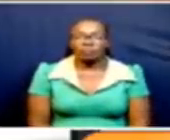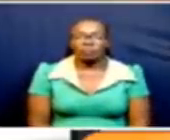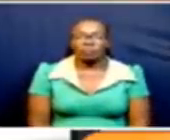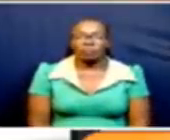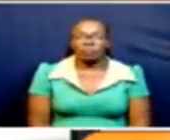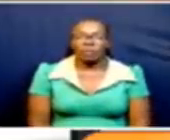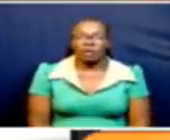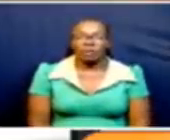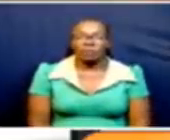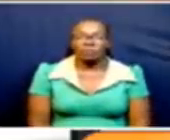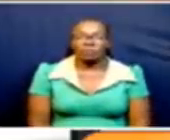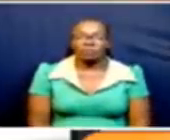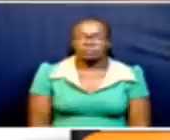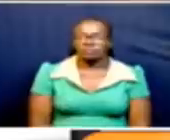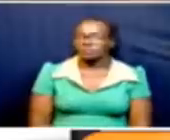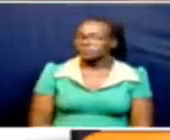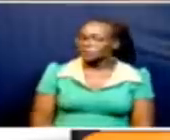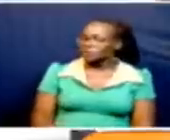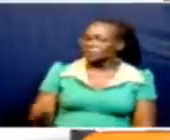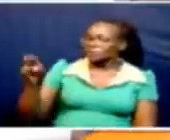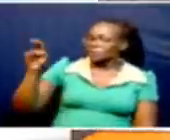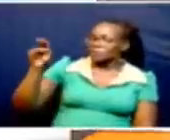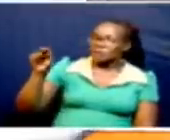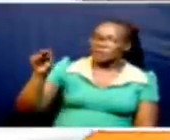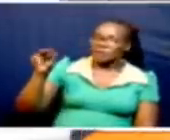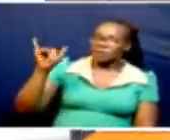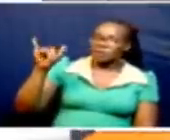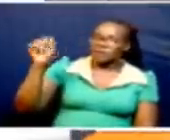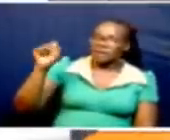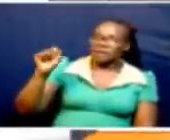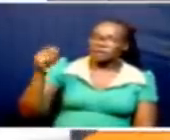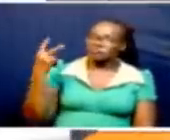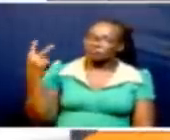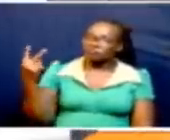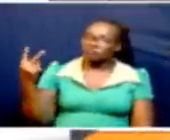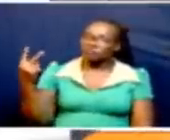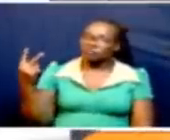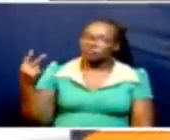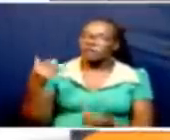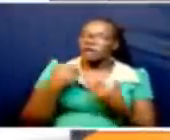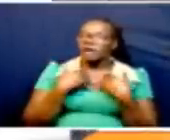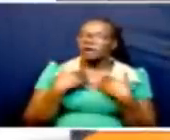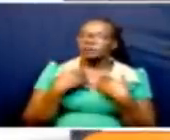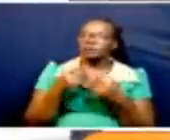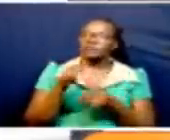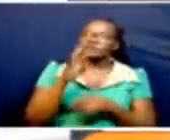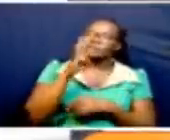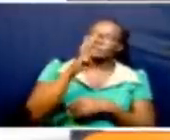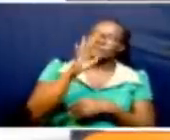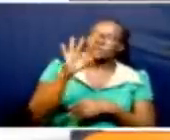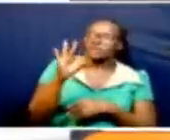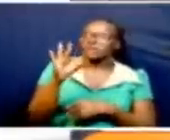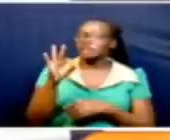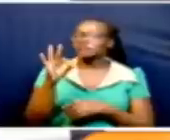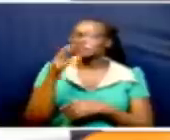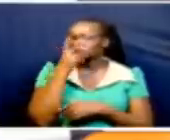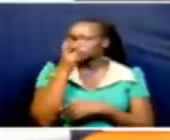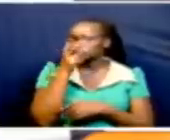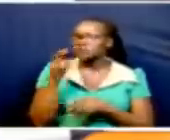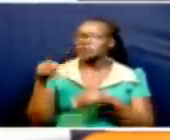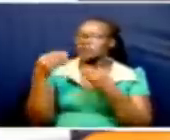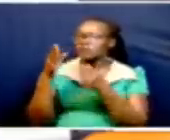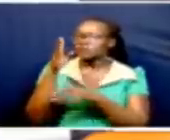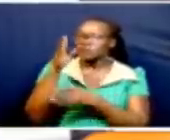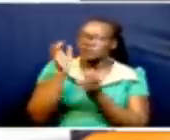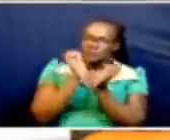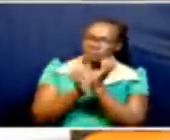listen, NYS2. Look at these suspects. There was what, 43, 46 suspects? Mm-hmm. Now they've been given bail, most of them. Omepata